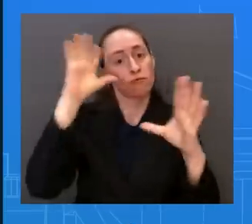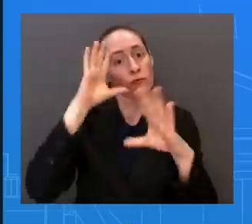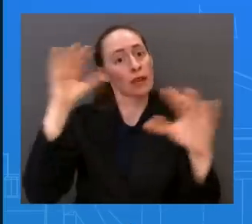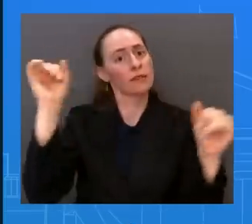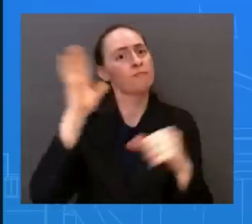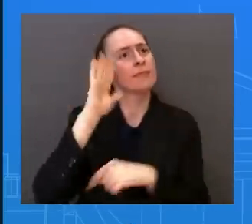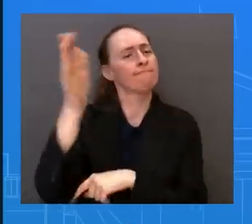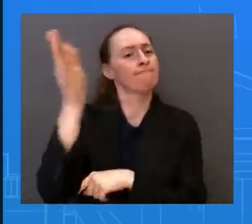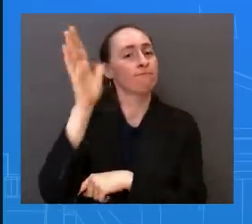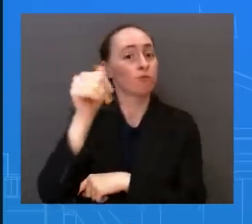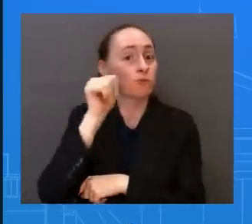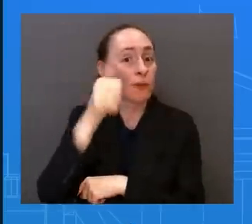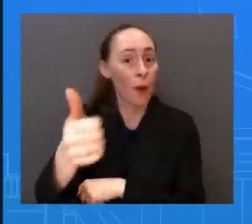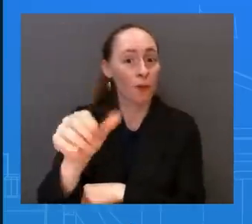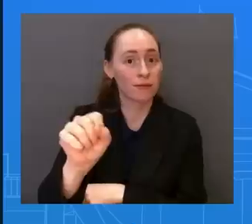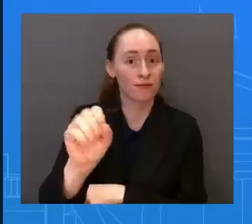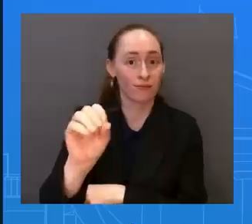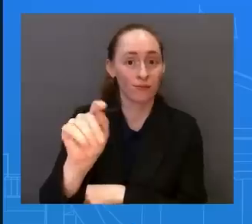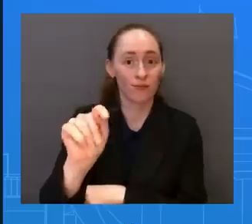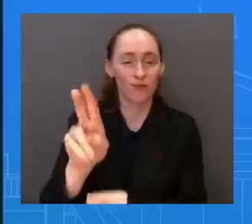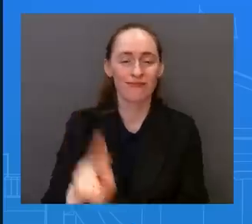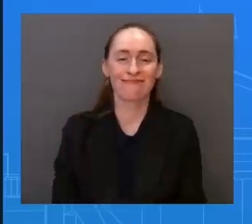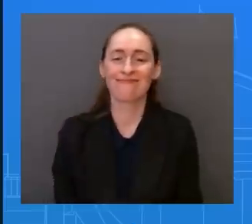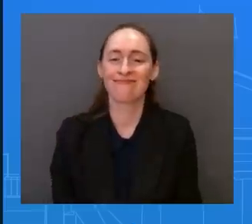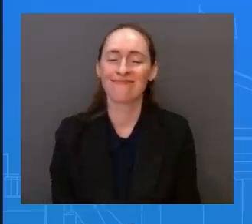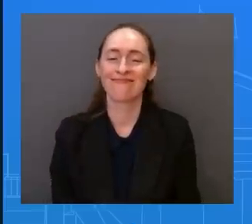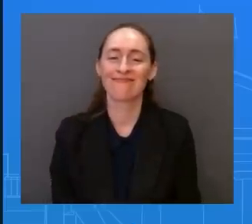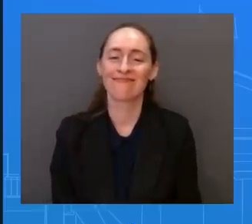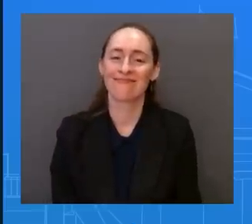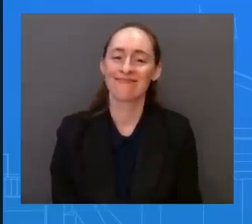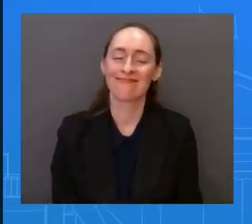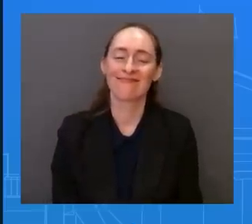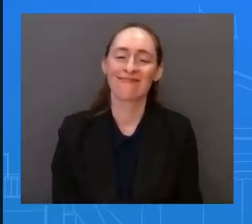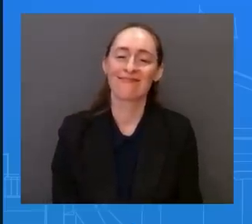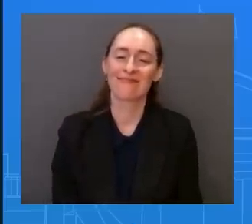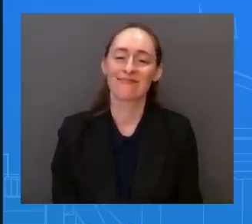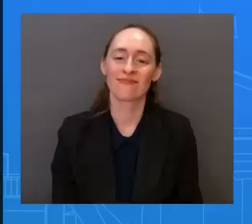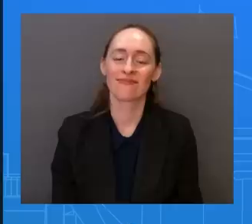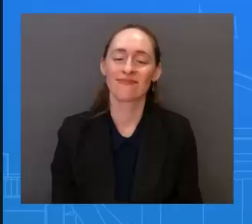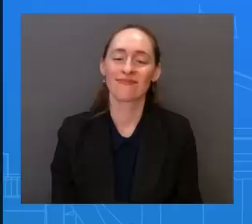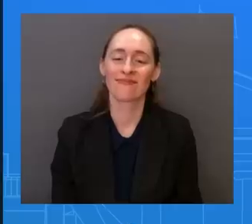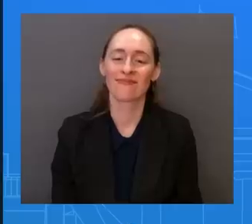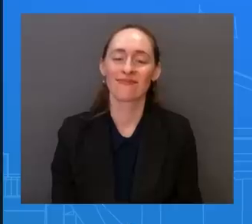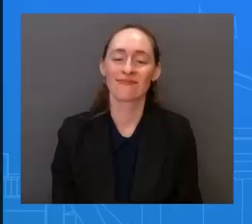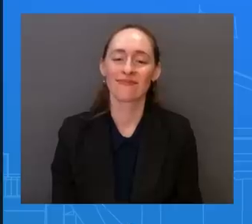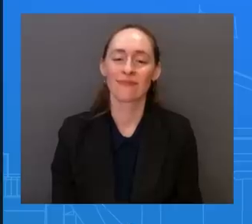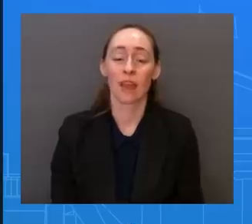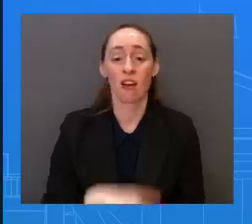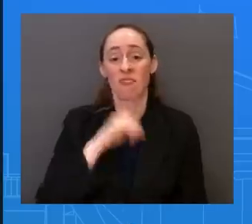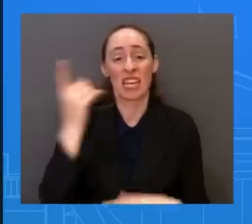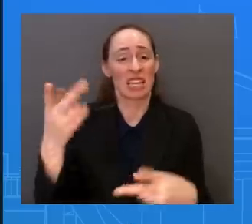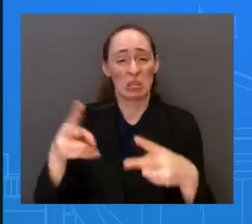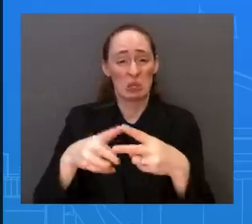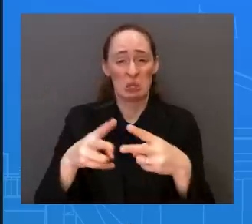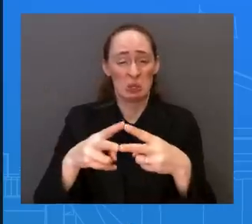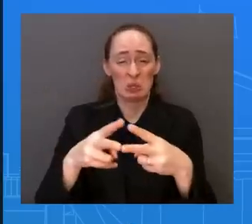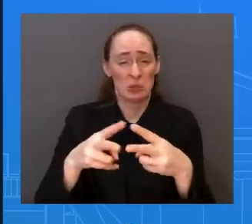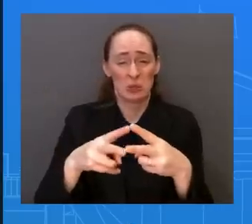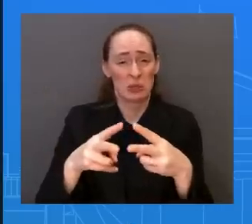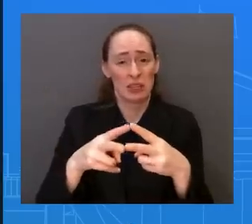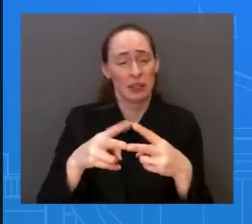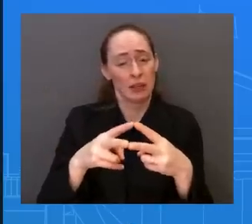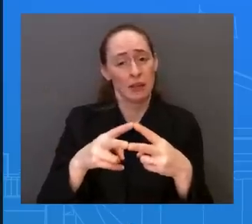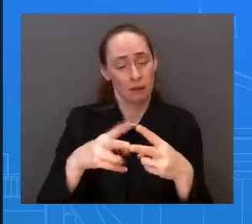that the President is hoping to do two things broadly when it comes to the economy and the State of the Union. The first is